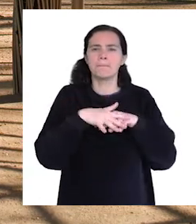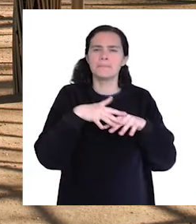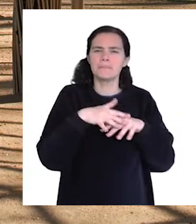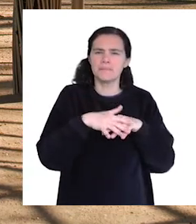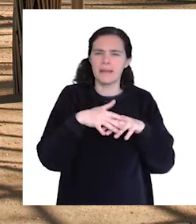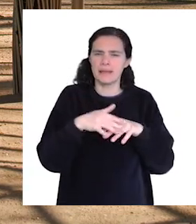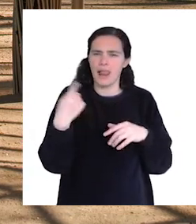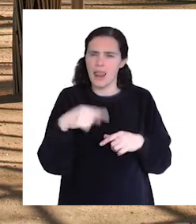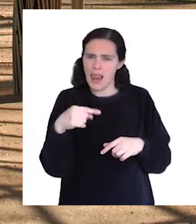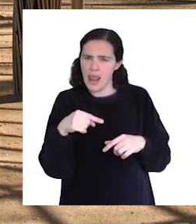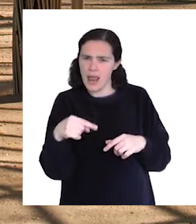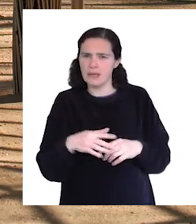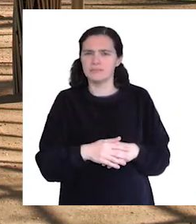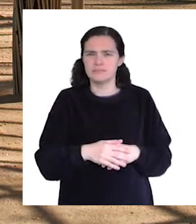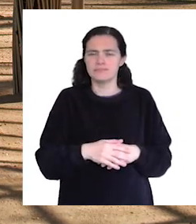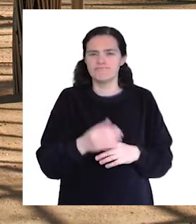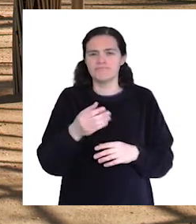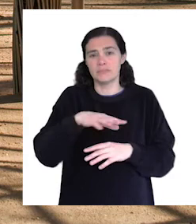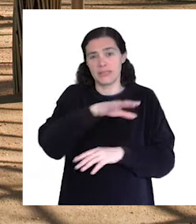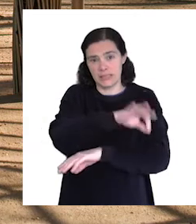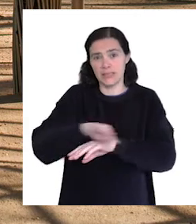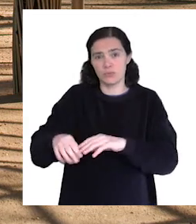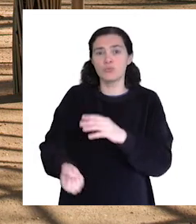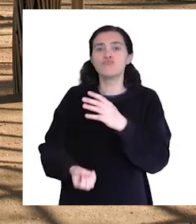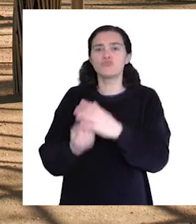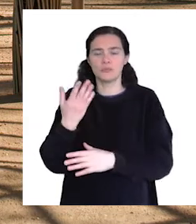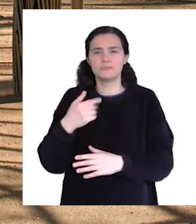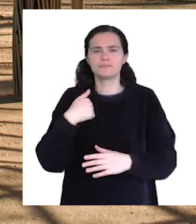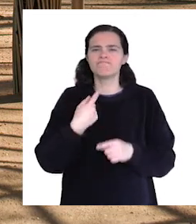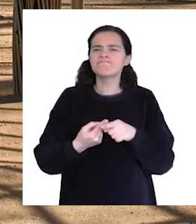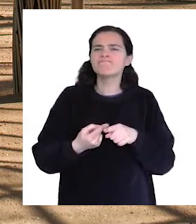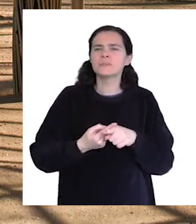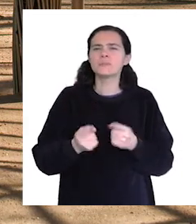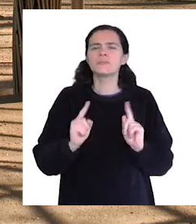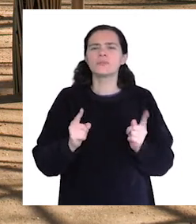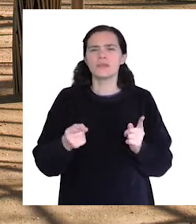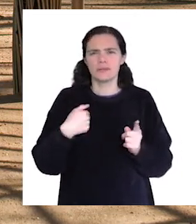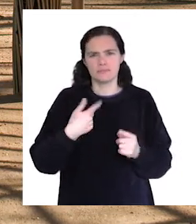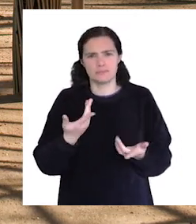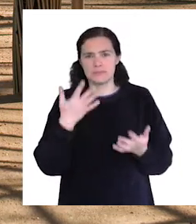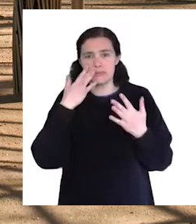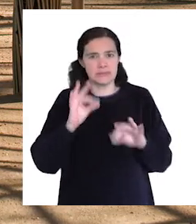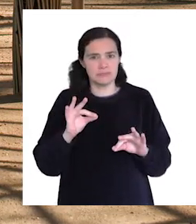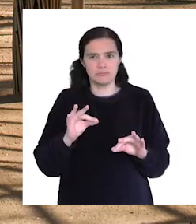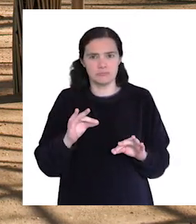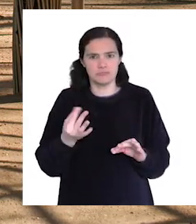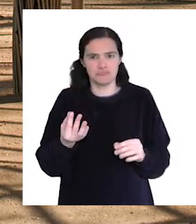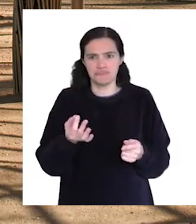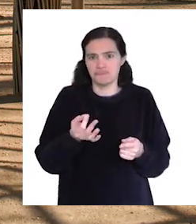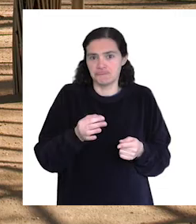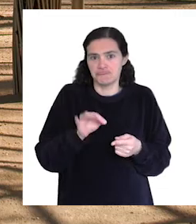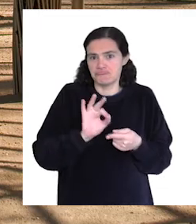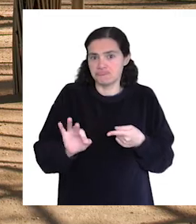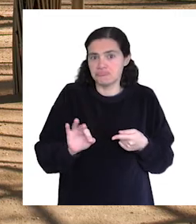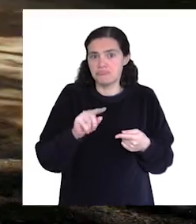The mathematics behind it produce this architecture. For me, what's interesting about it is that from a very simple